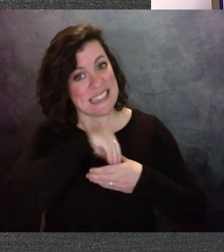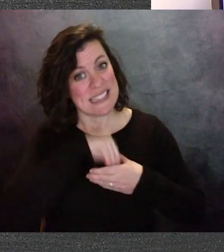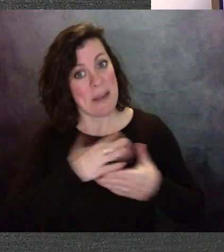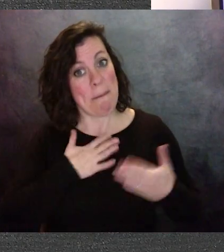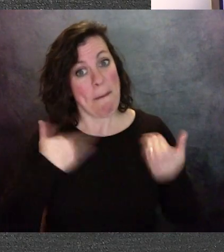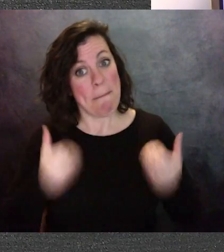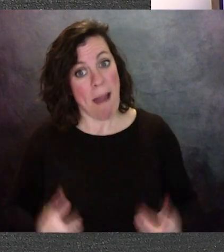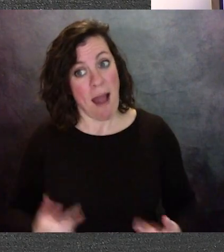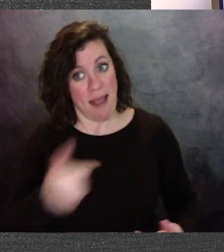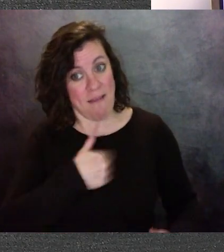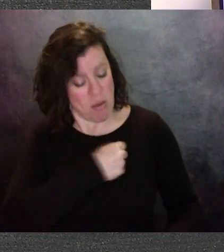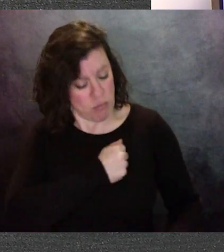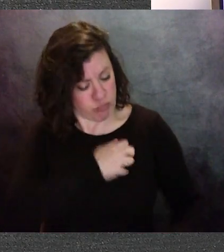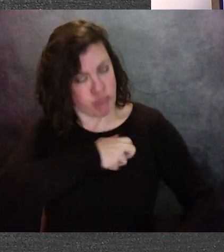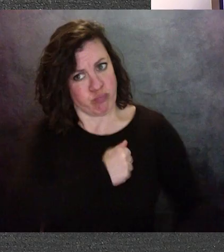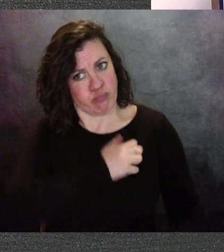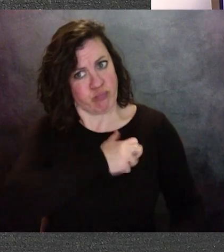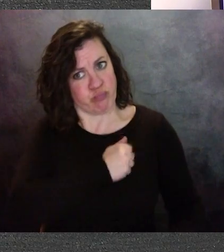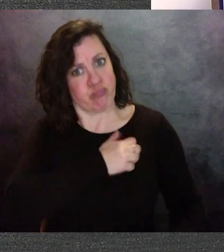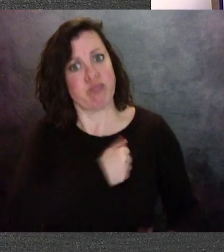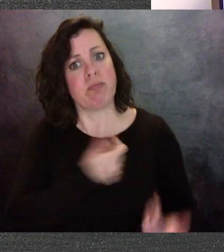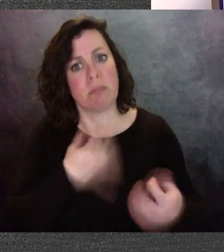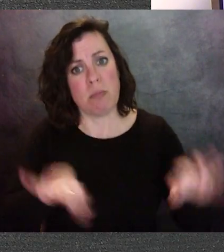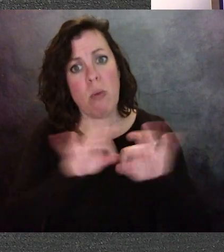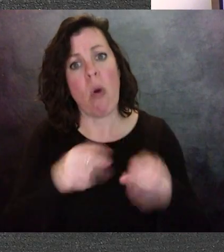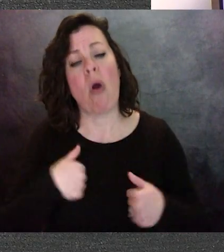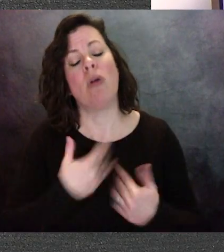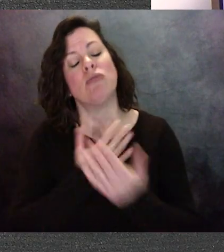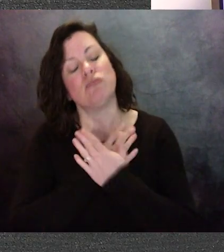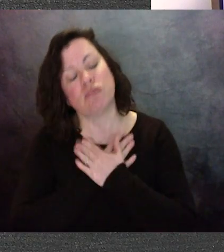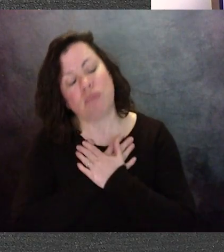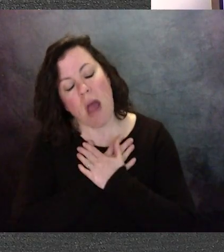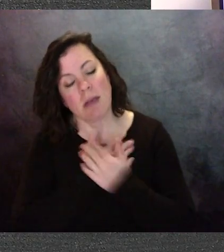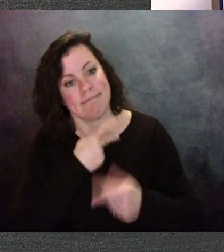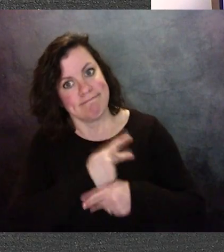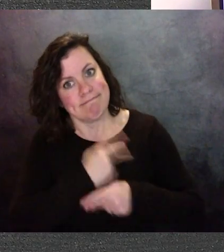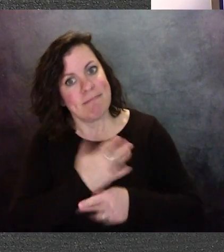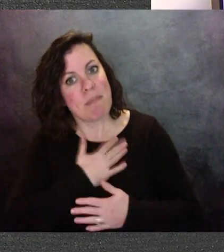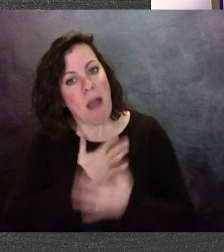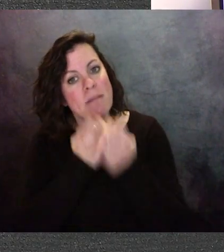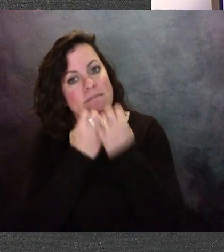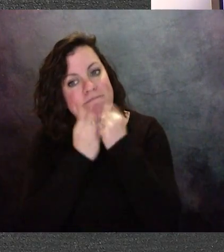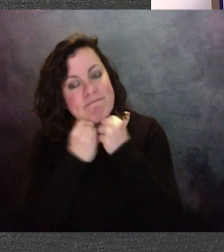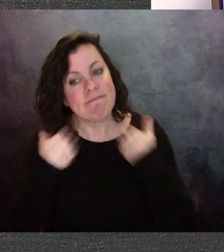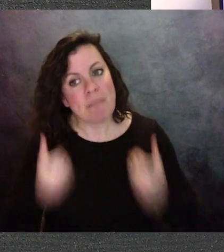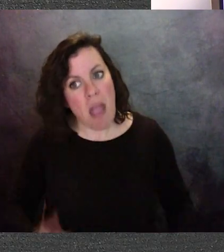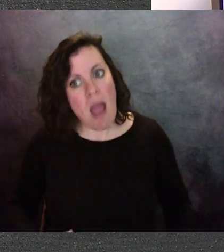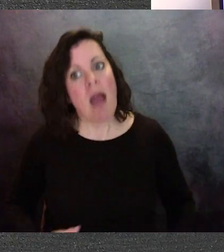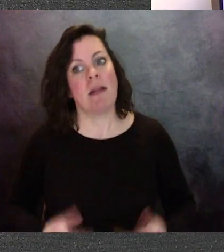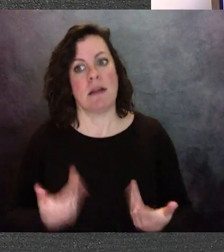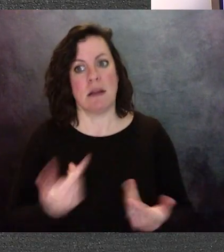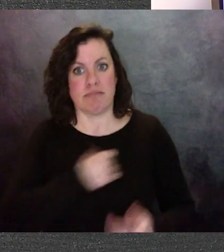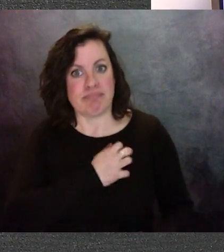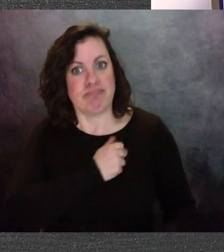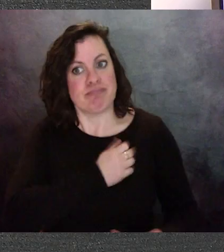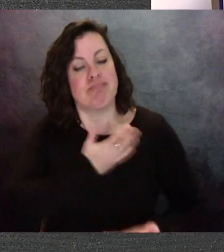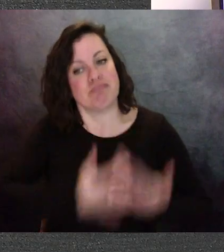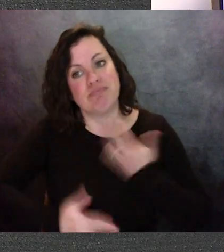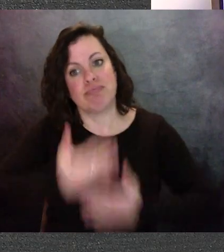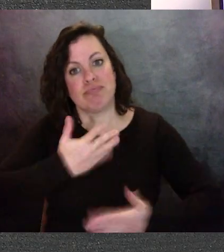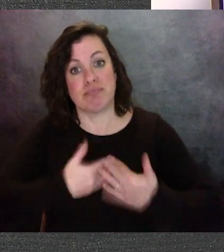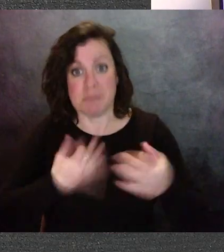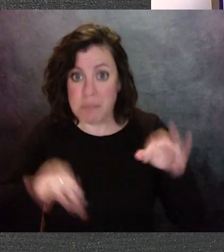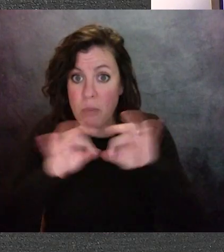things you can do. You can get plenty of rest, and you can drink lots of water and eat very healthy food, and you can